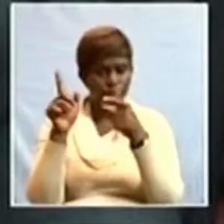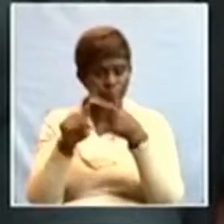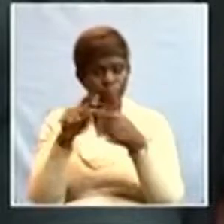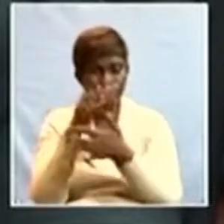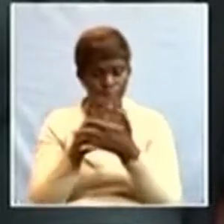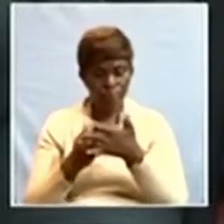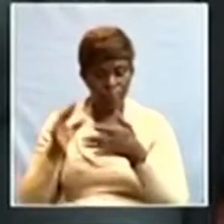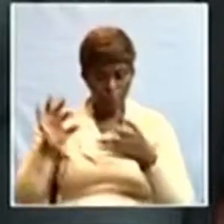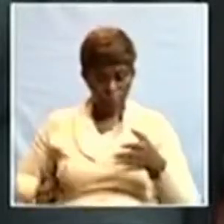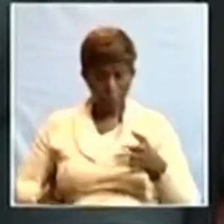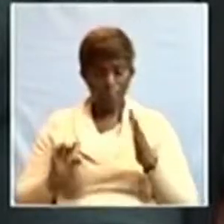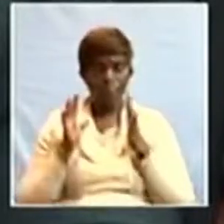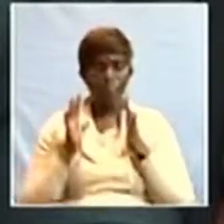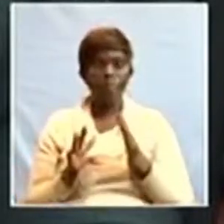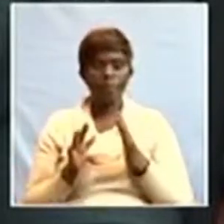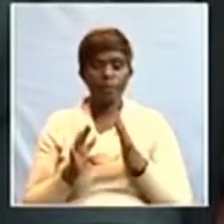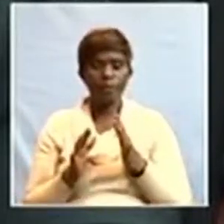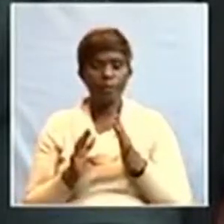some beneficiaries,